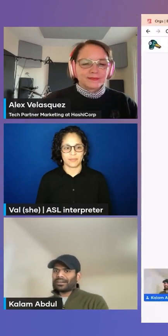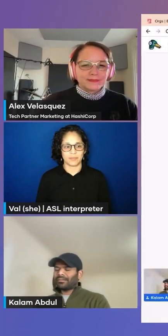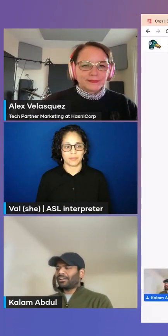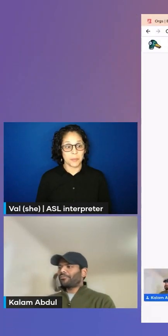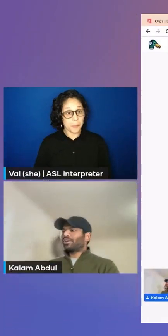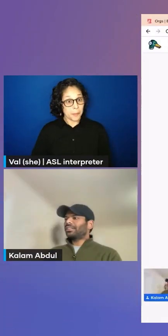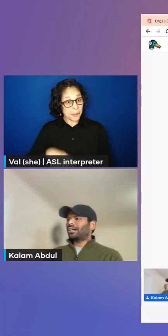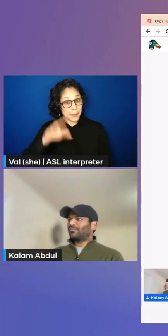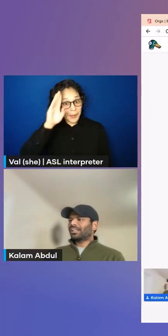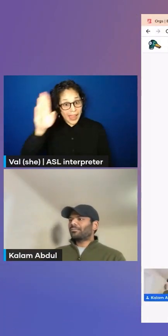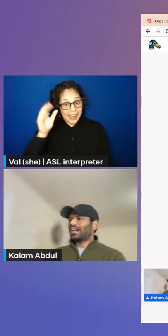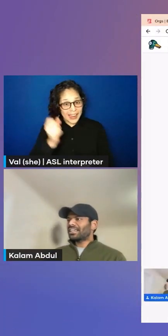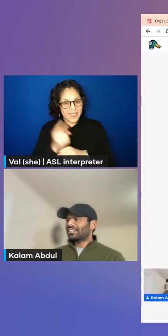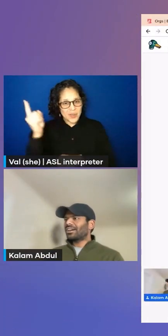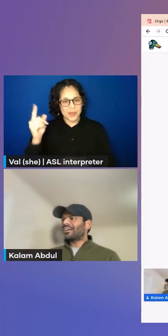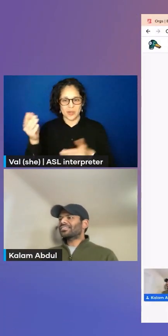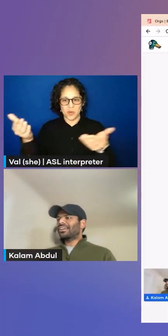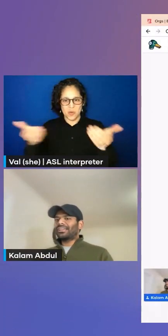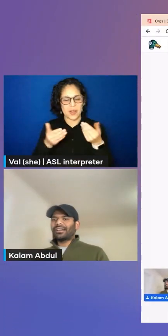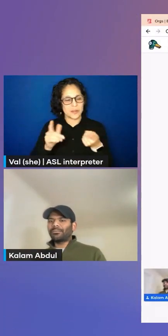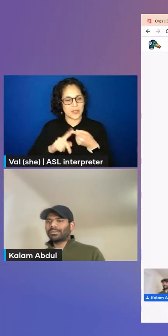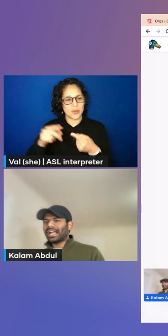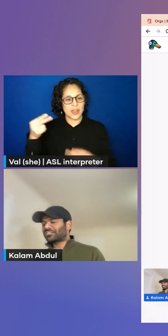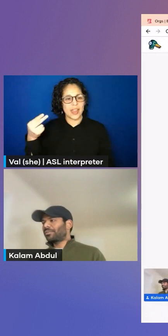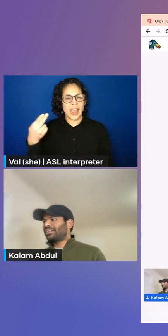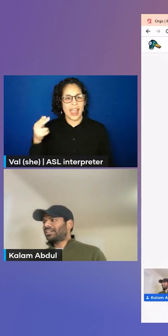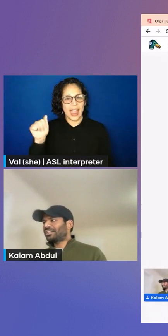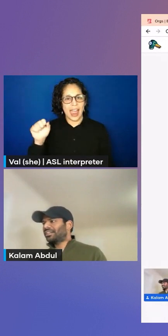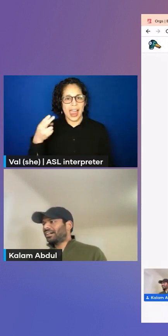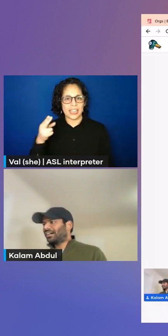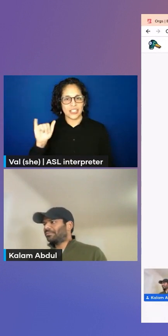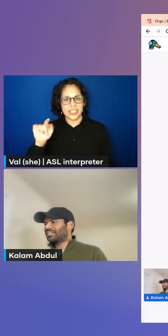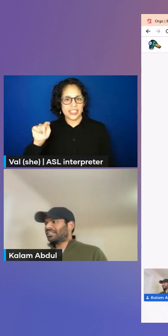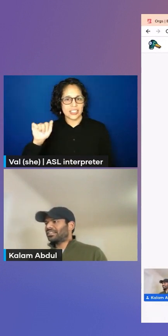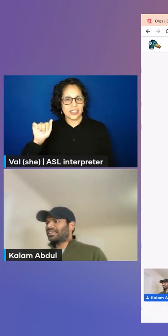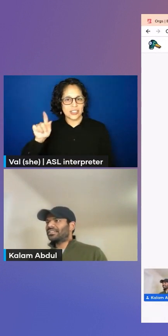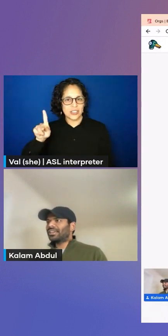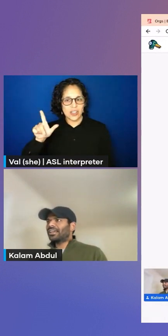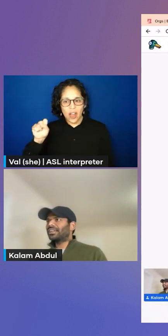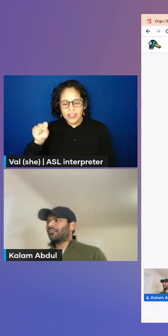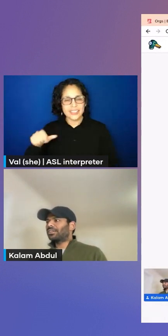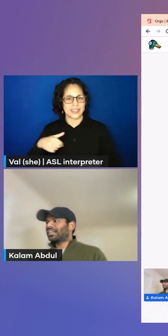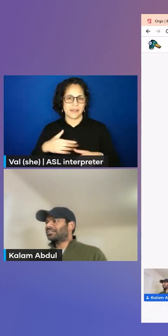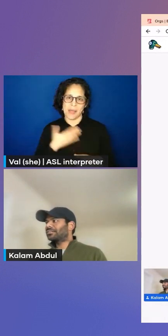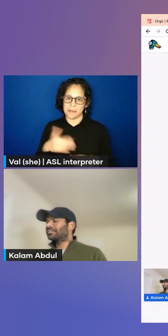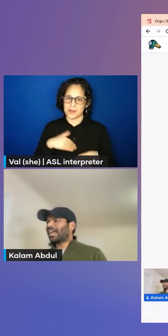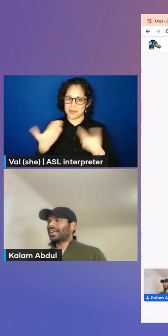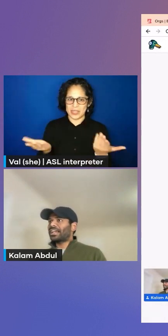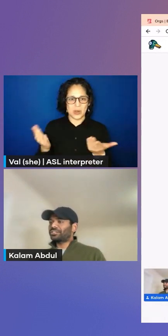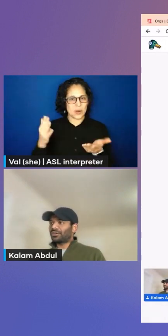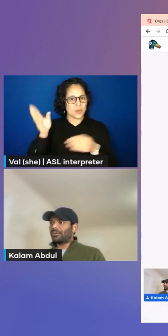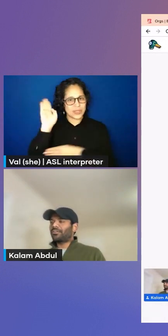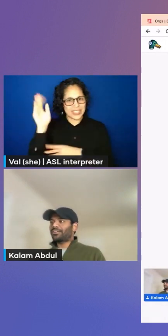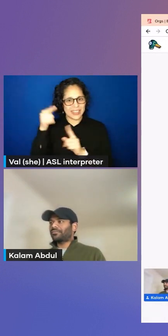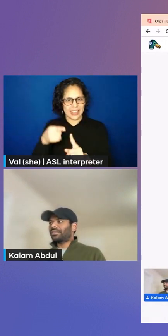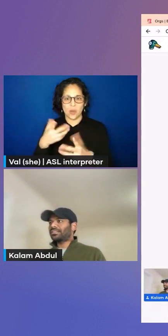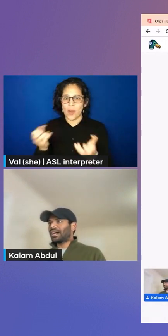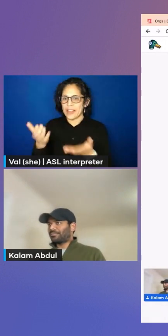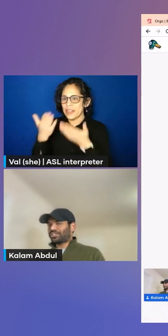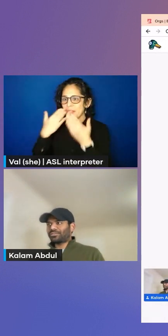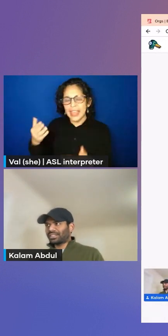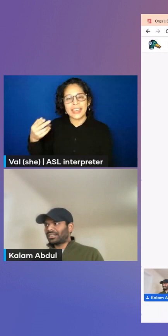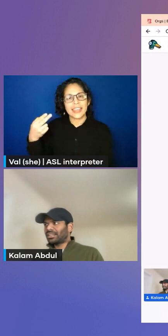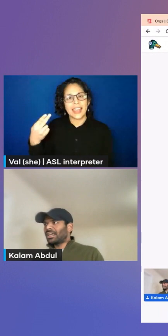All right. Hi, everyone. Welcome to Hashi Talks. And I'm glad to be here presenting this. And I would like to thank HashiCorp for giving